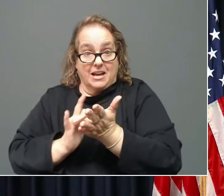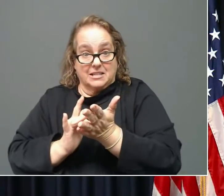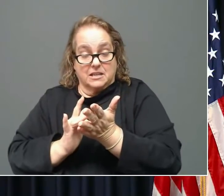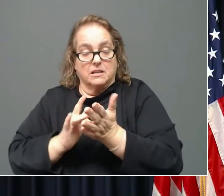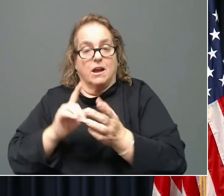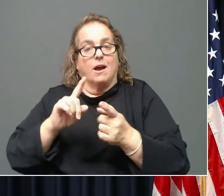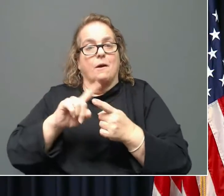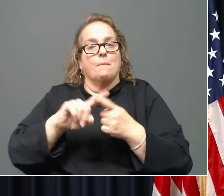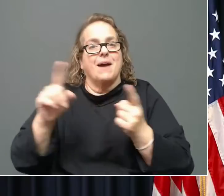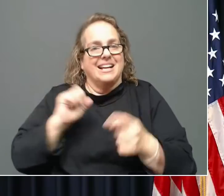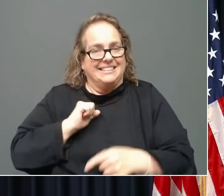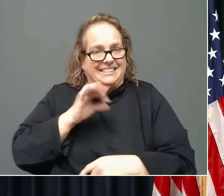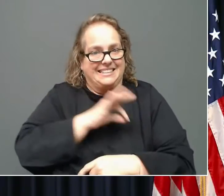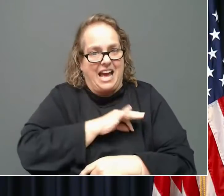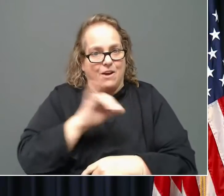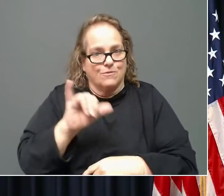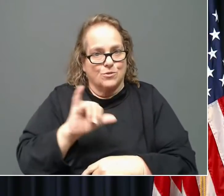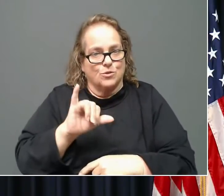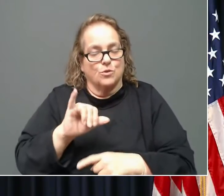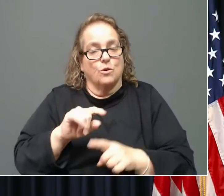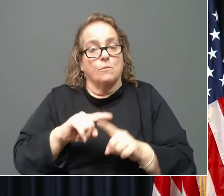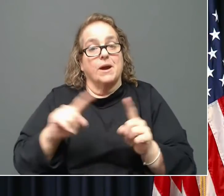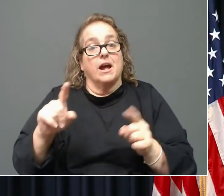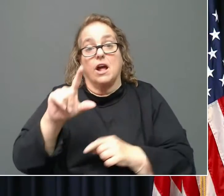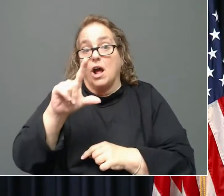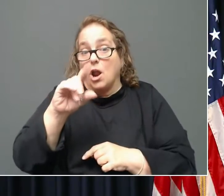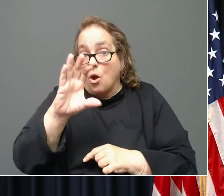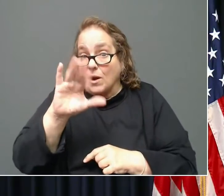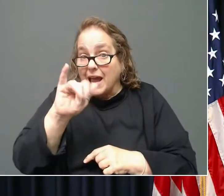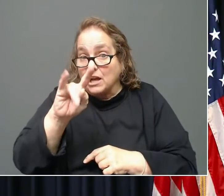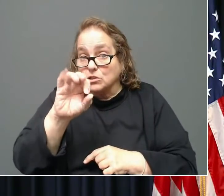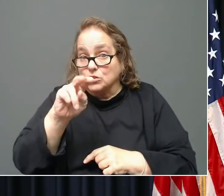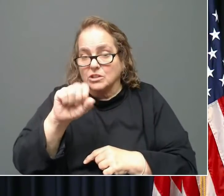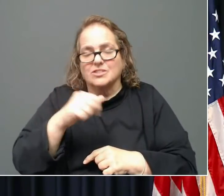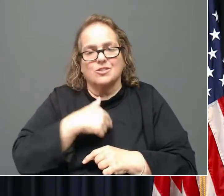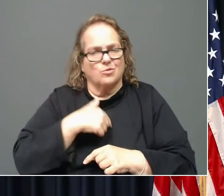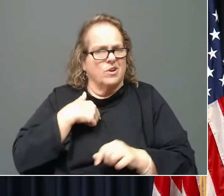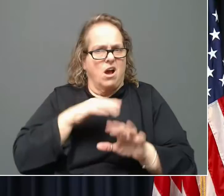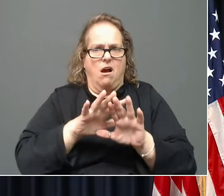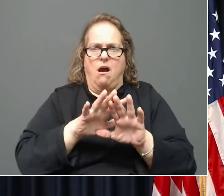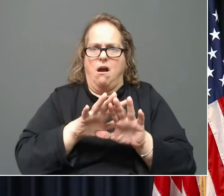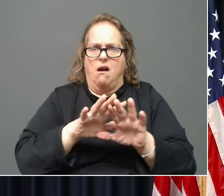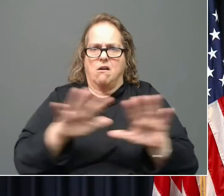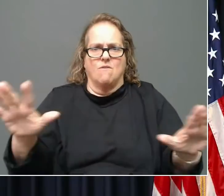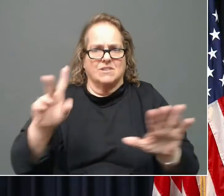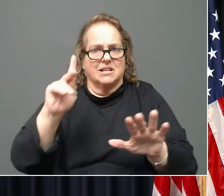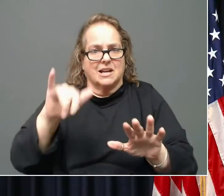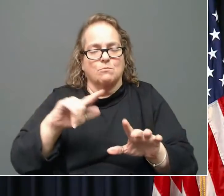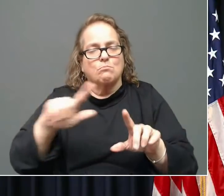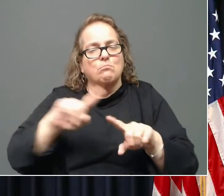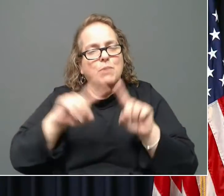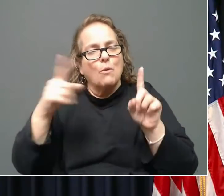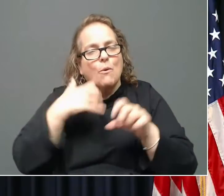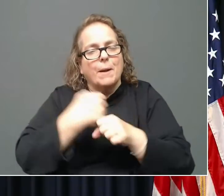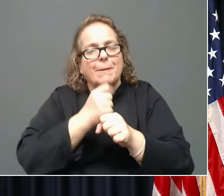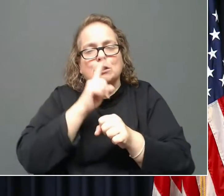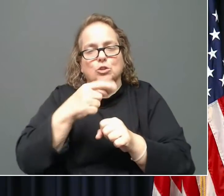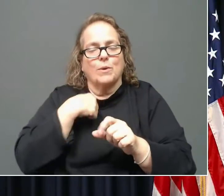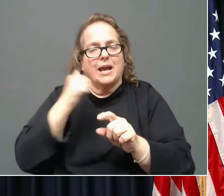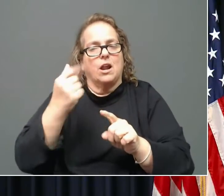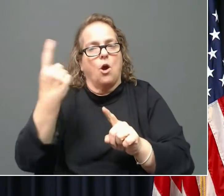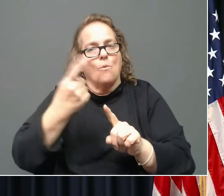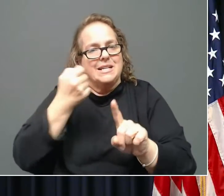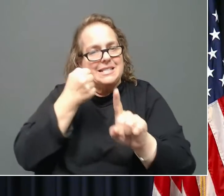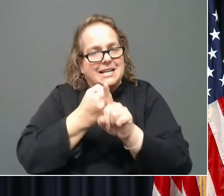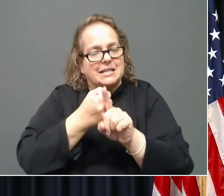of locations, especially adding the independent pharmacies. But we want to make sure that we can always hit that 90% mark